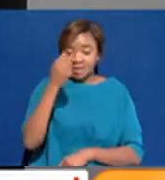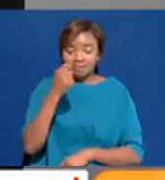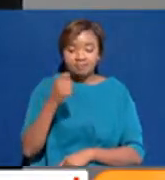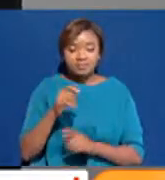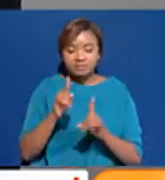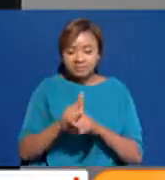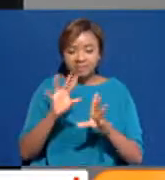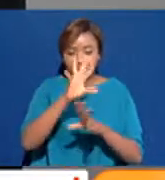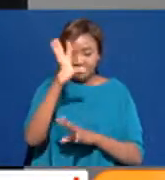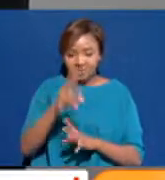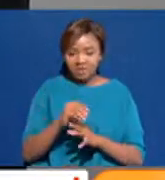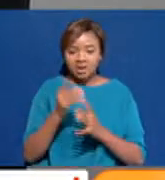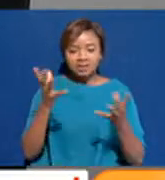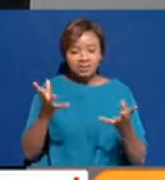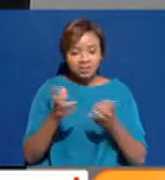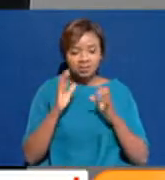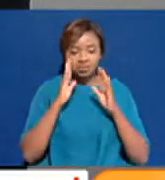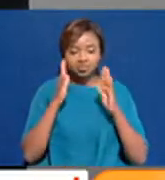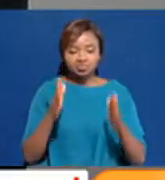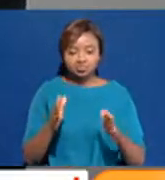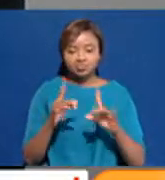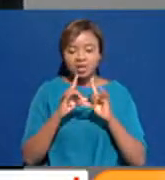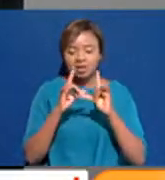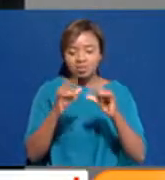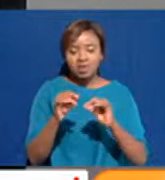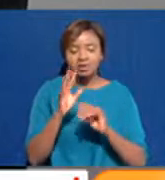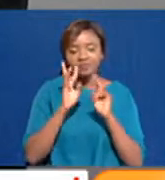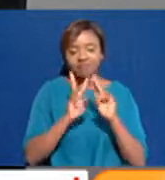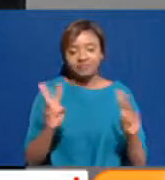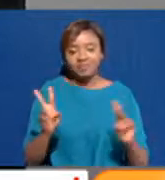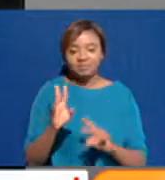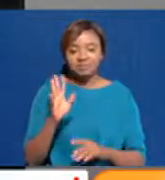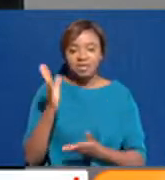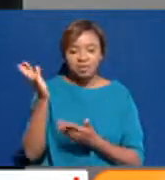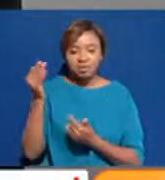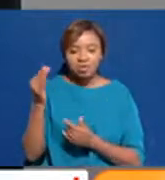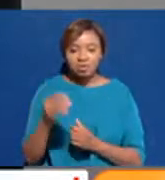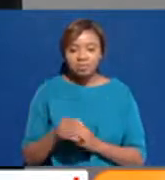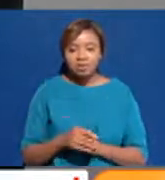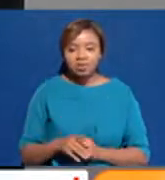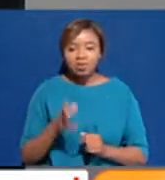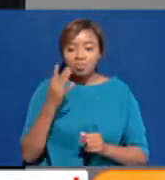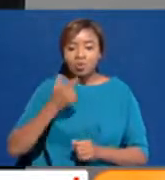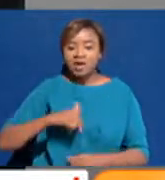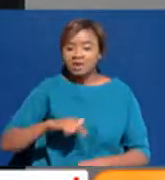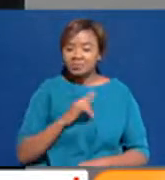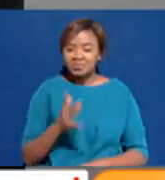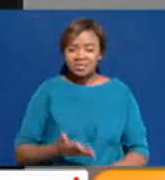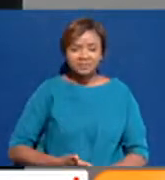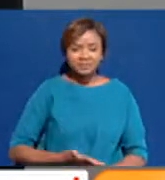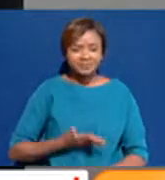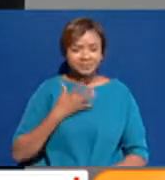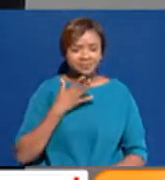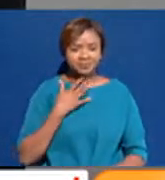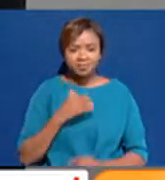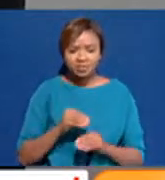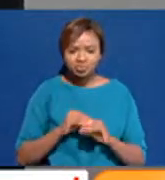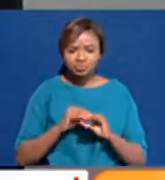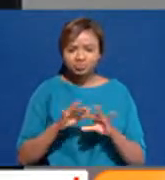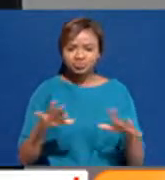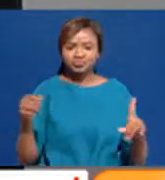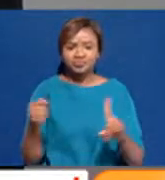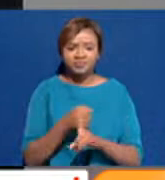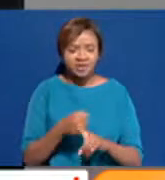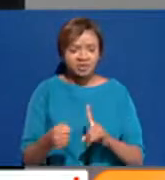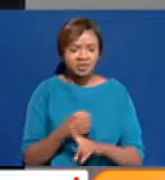peace, precisely because we have a fuse there. This fury of violence is very easy to diffuse, it's